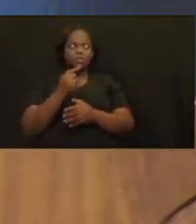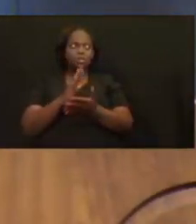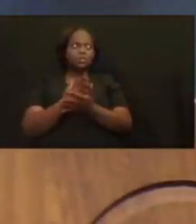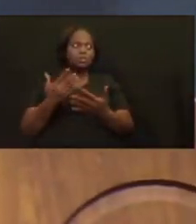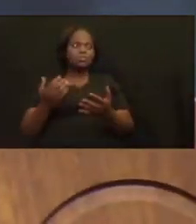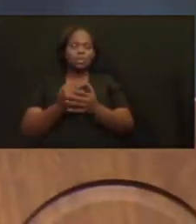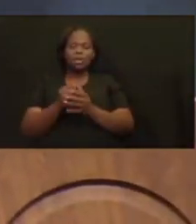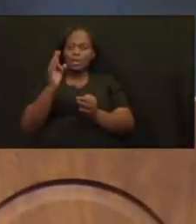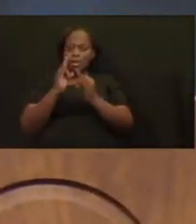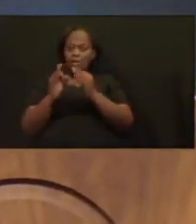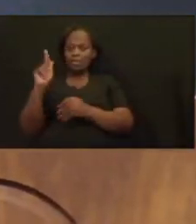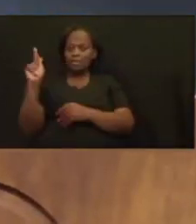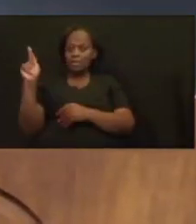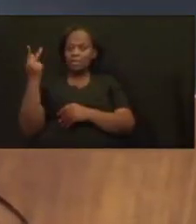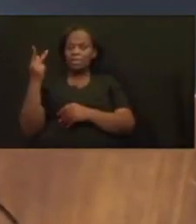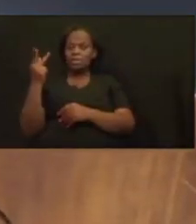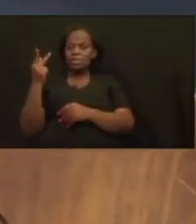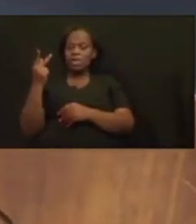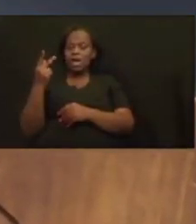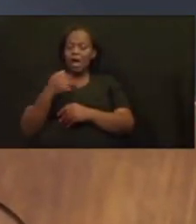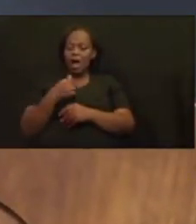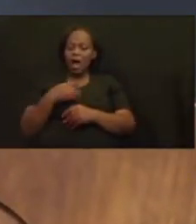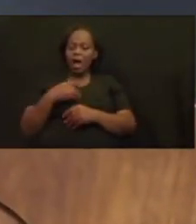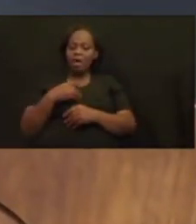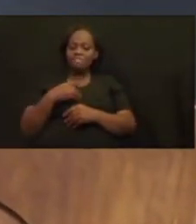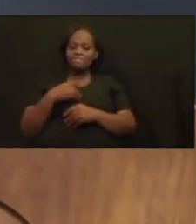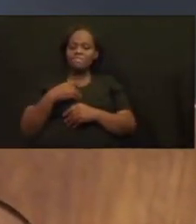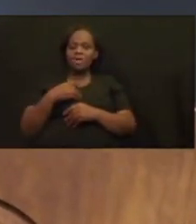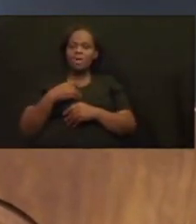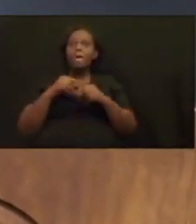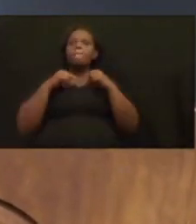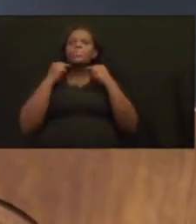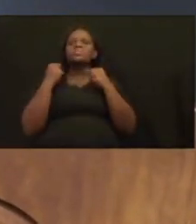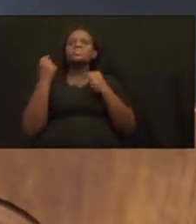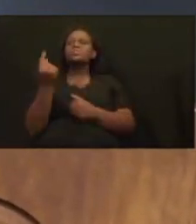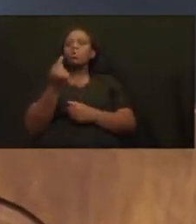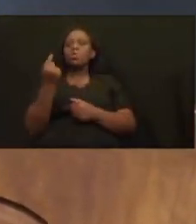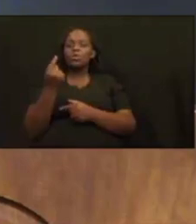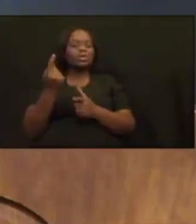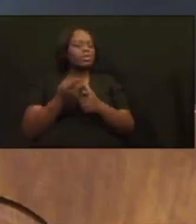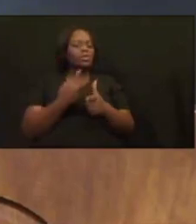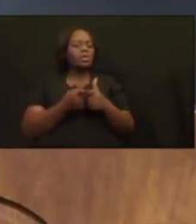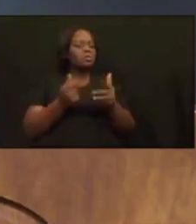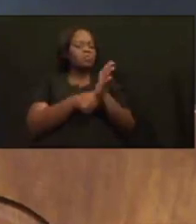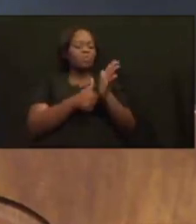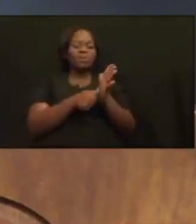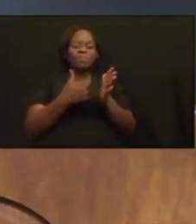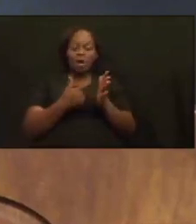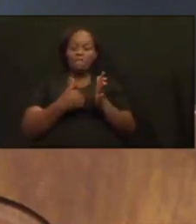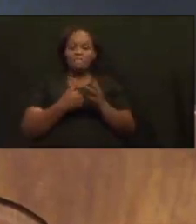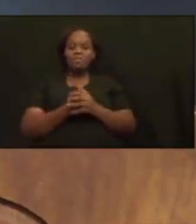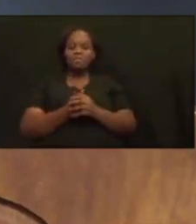Let me tell you this, if Kenya has only preachers, you are in trouble. Let me repeat it again.